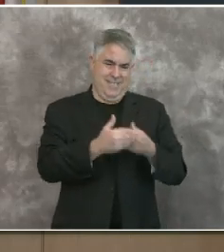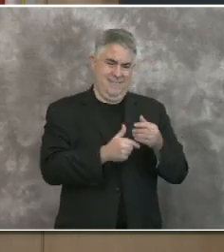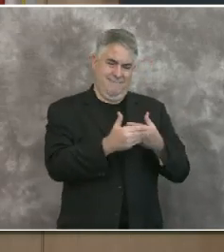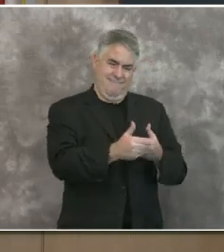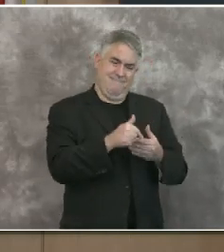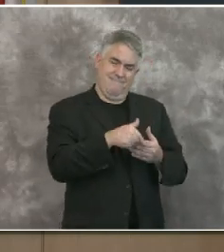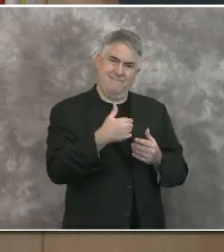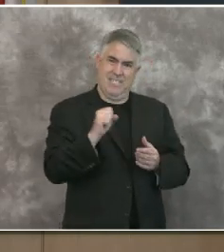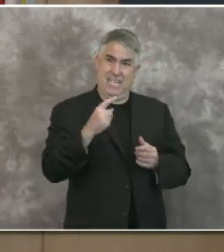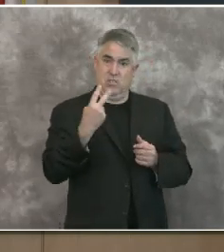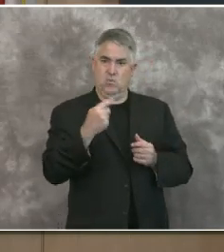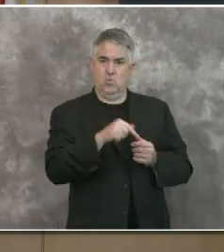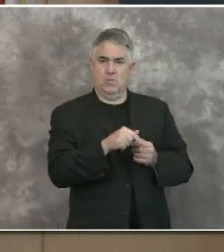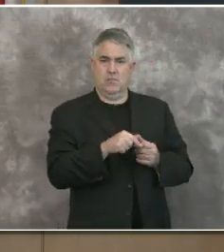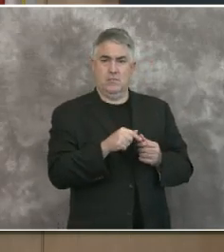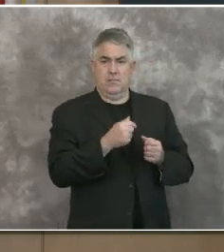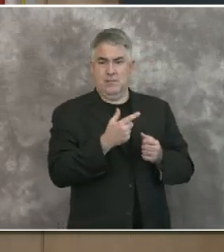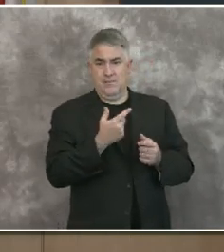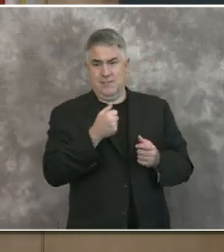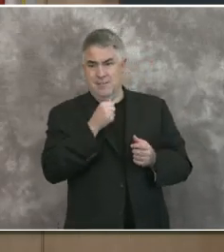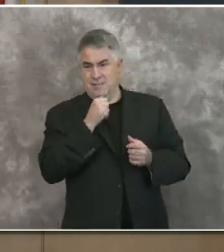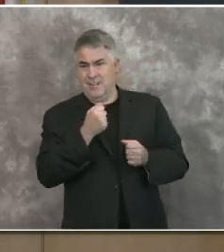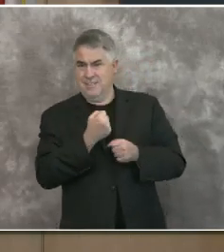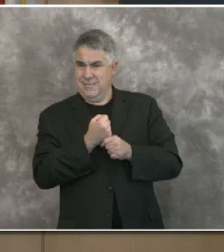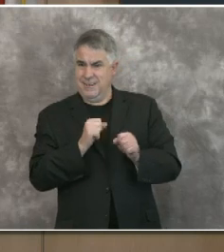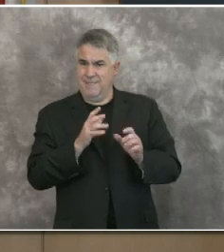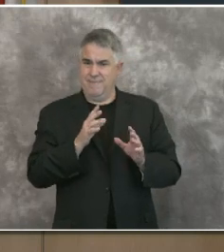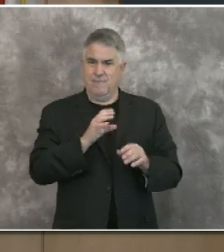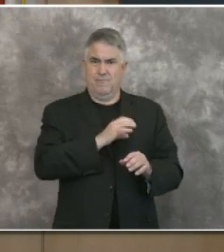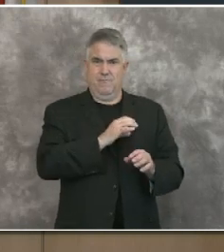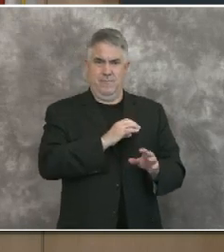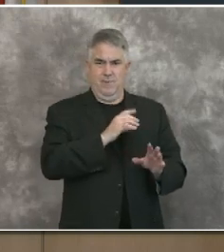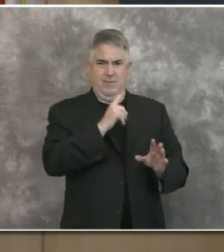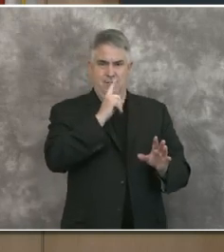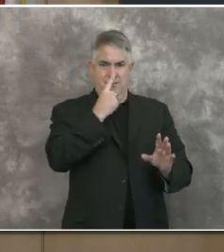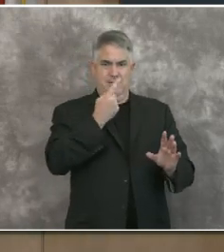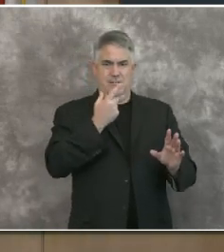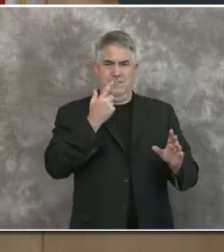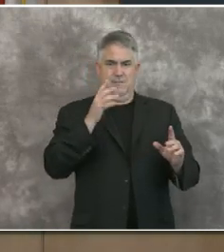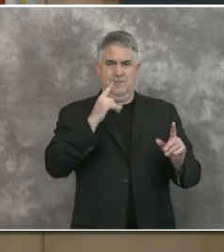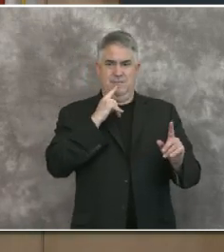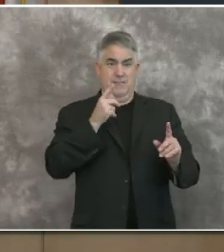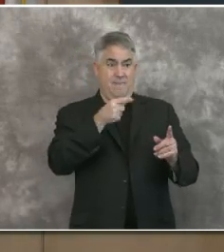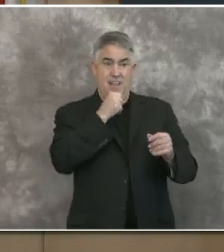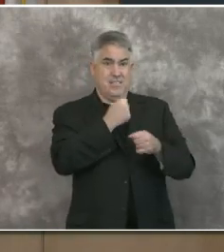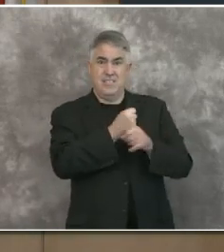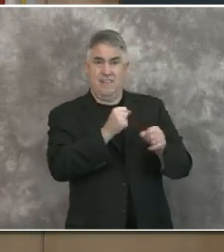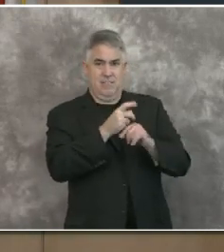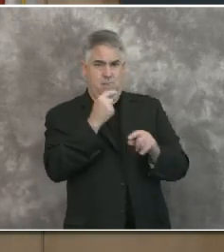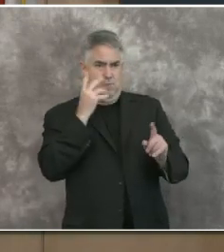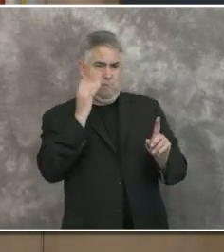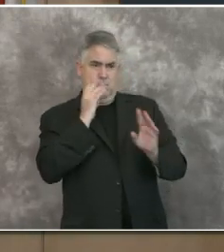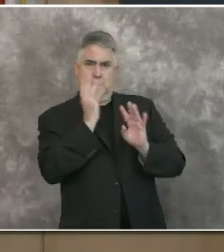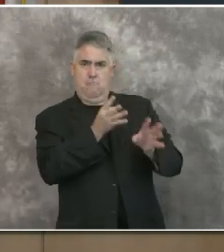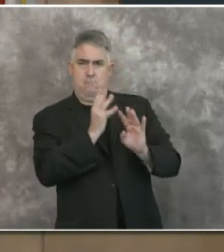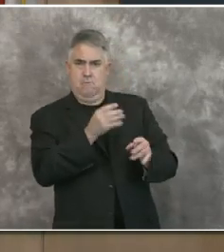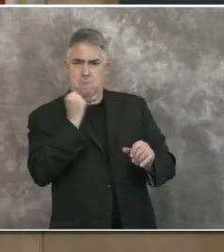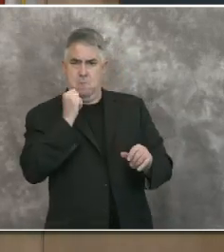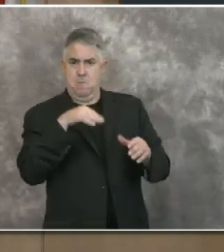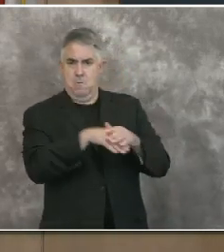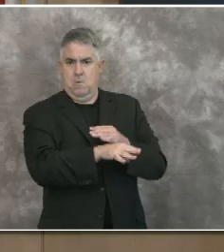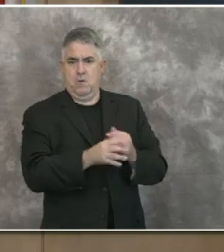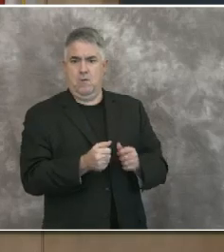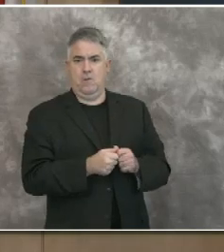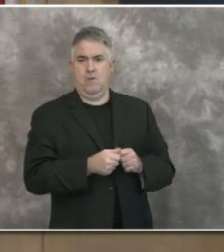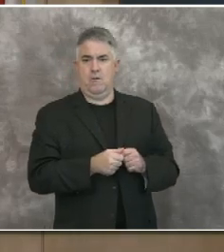it is not a safe environment, not only will the customers who are there leave, but they will utilize platforms like Yelp or